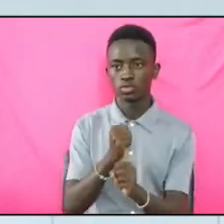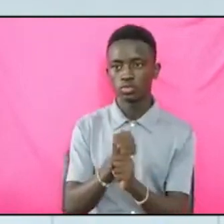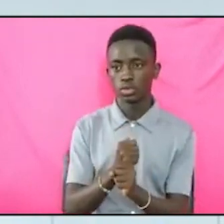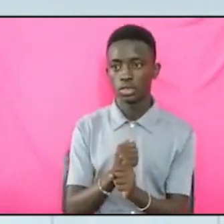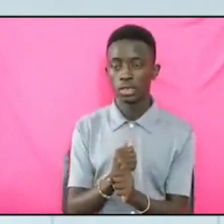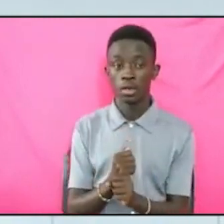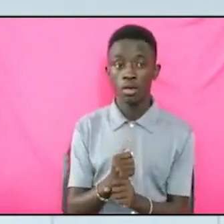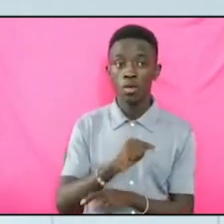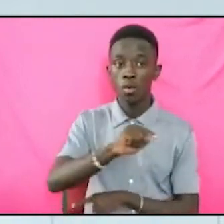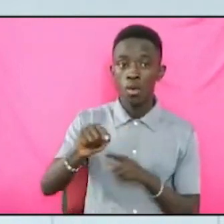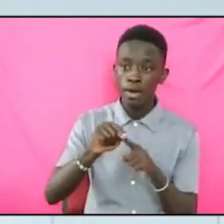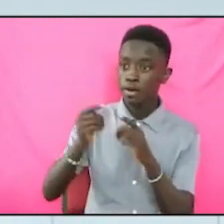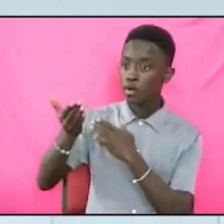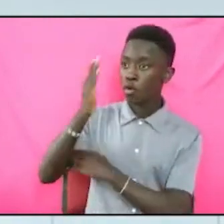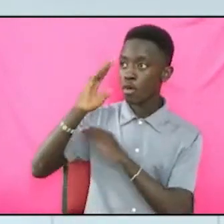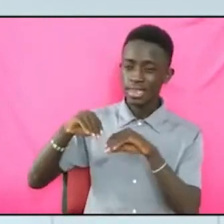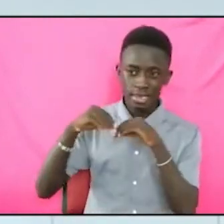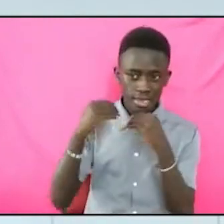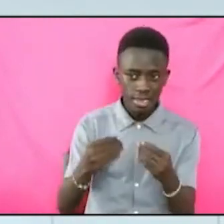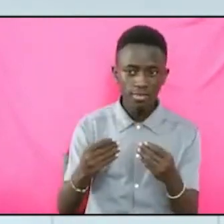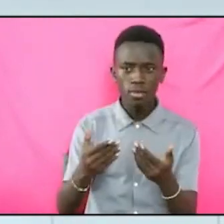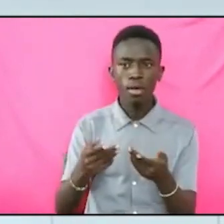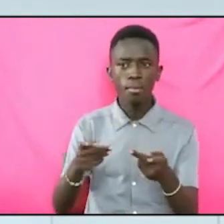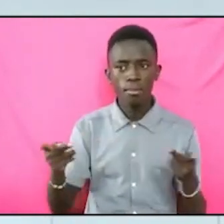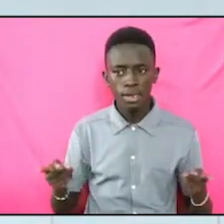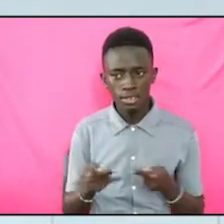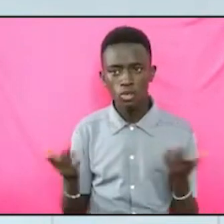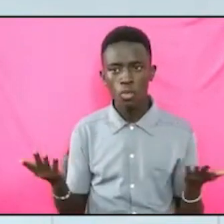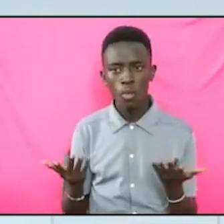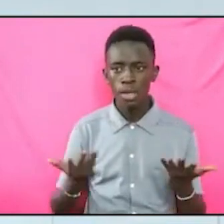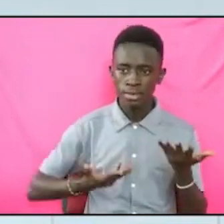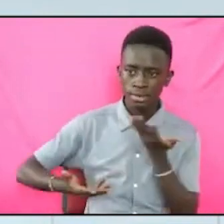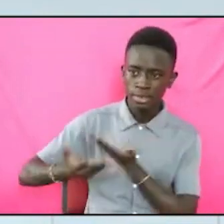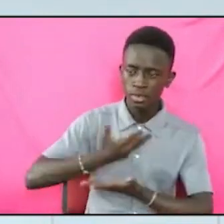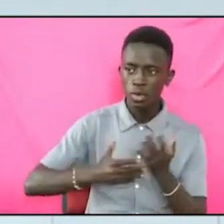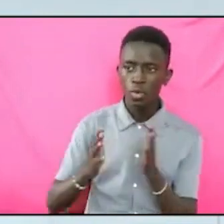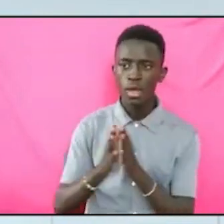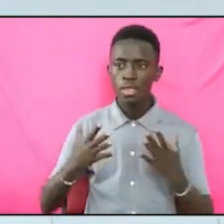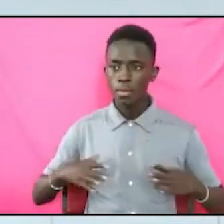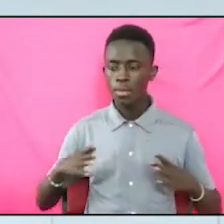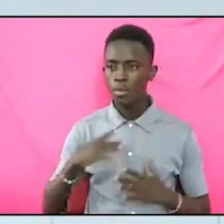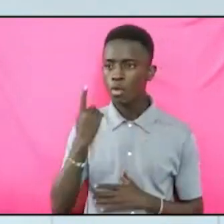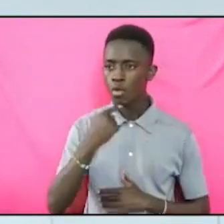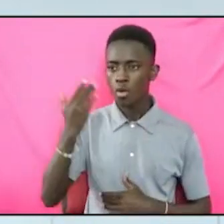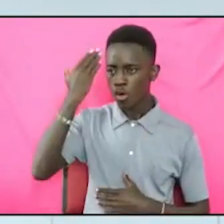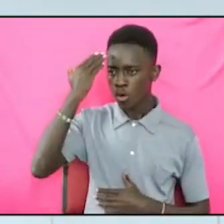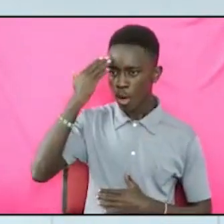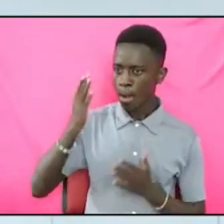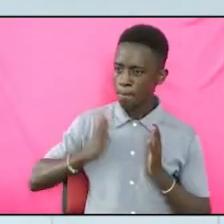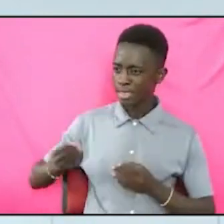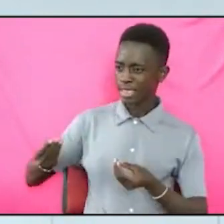When God provides an avenue that we interact with the people who have caused us so much pain, we share the love of Christ with